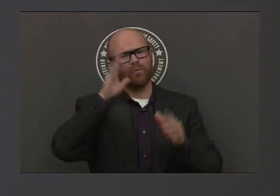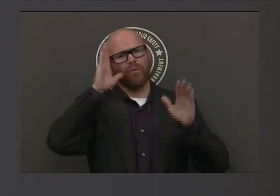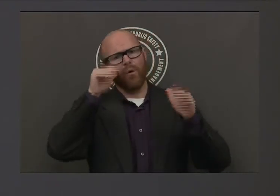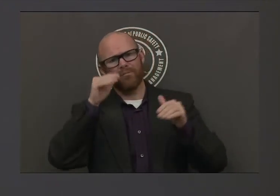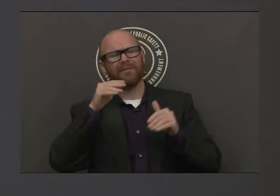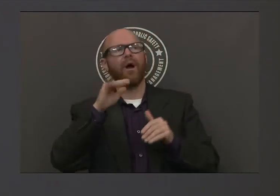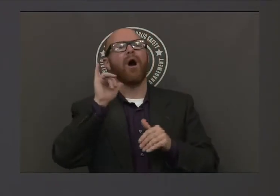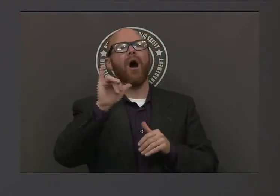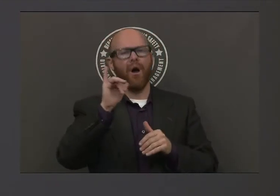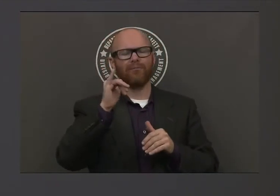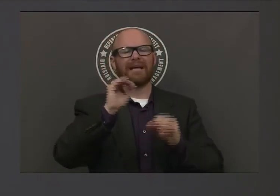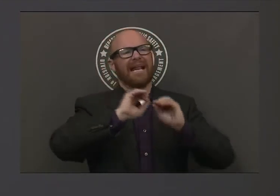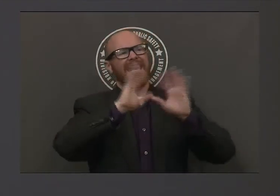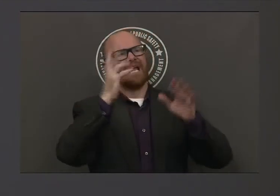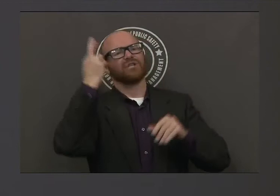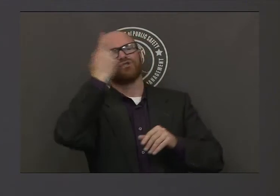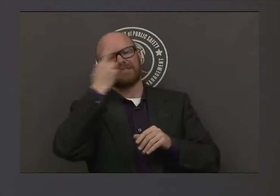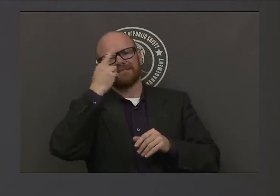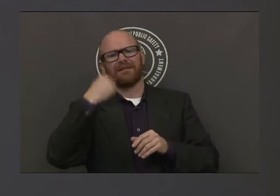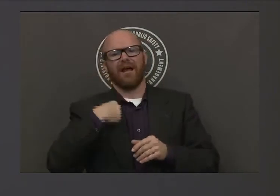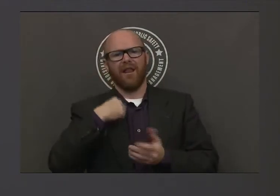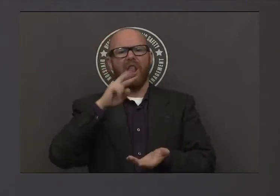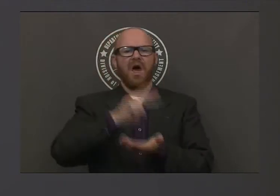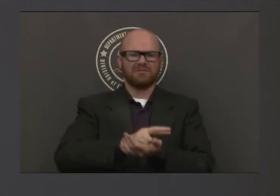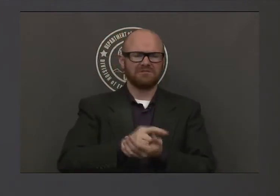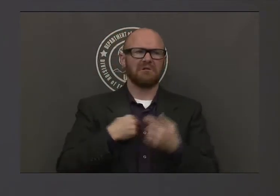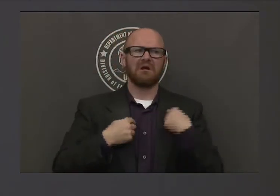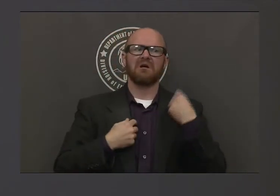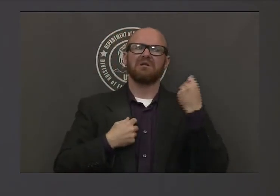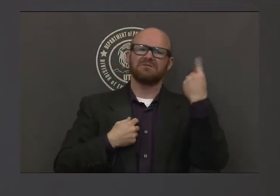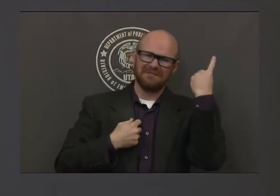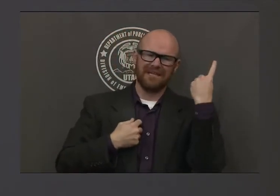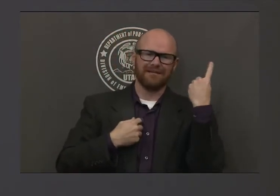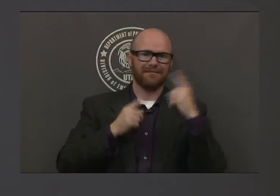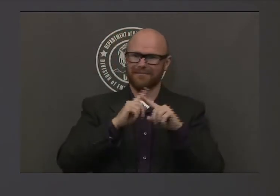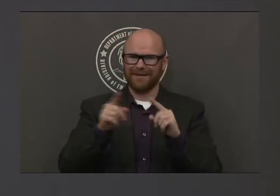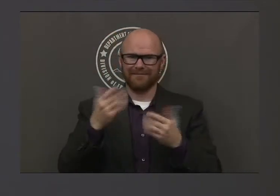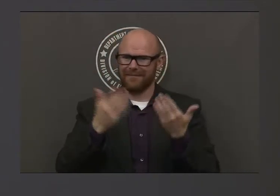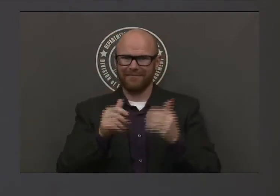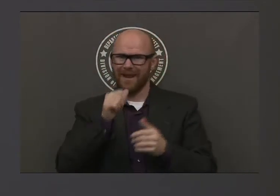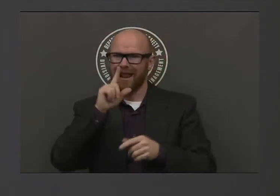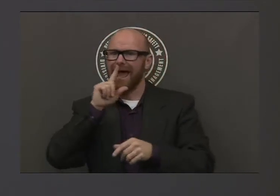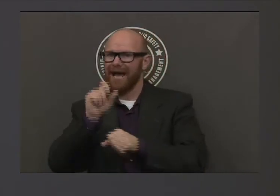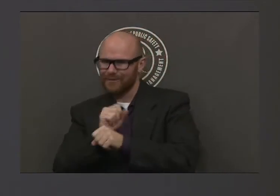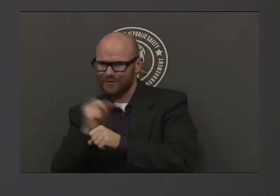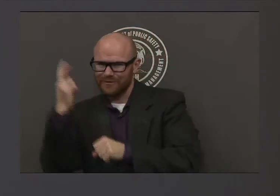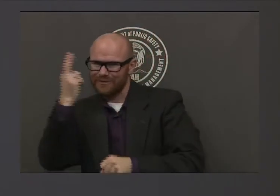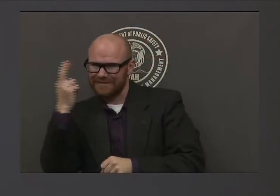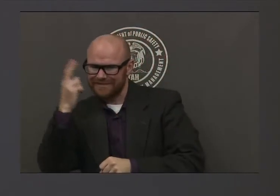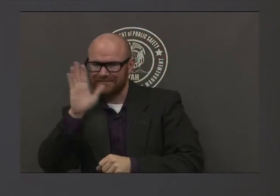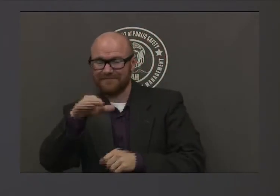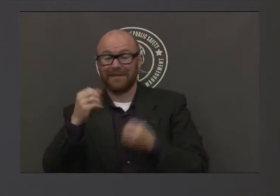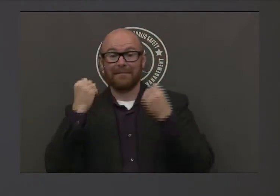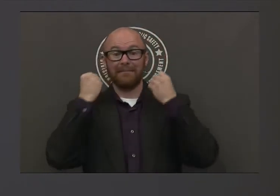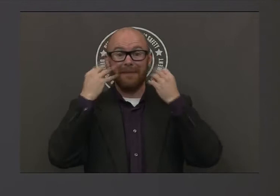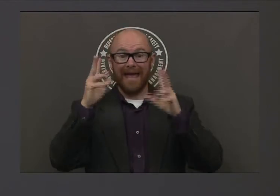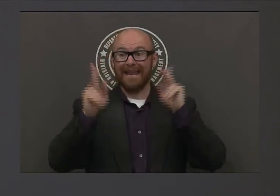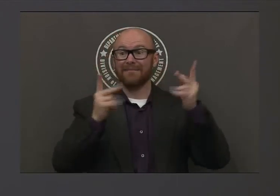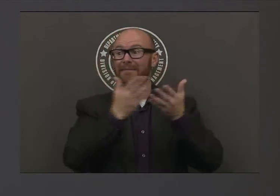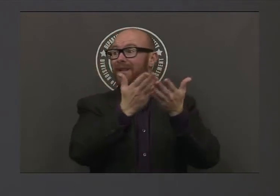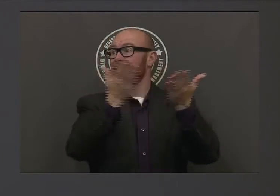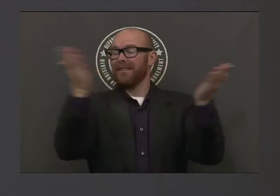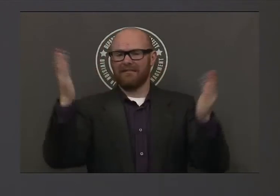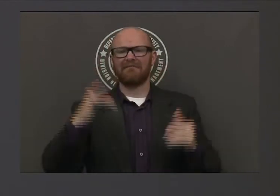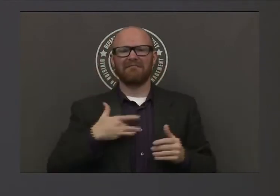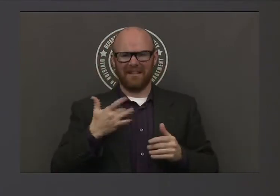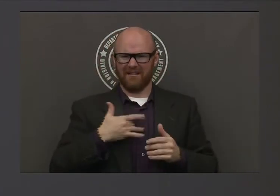we lost that is maybe different than the actual reason. And I know there are a lot of people out there who wish the election